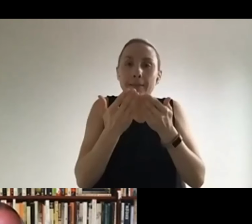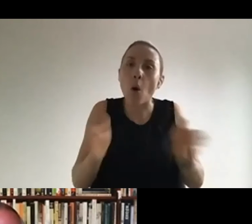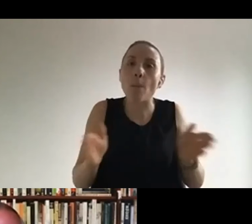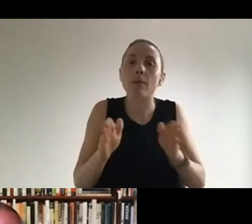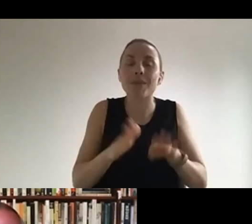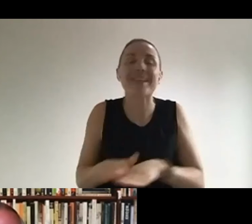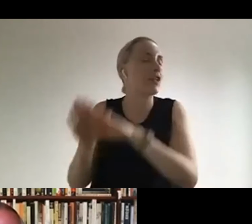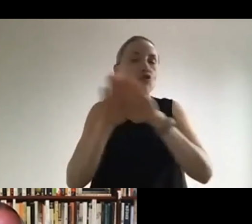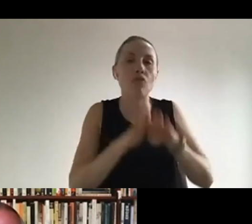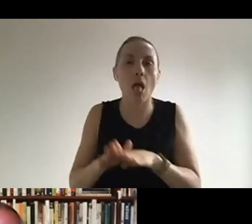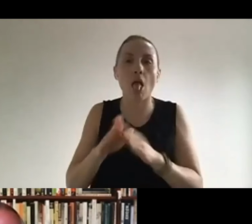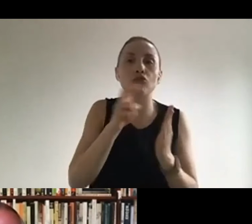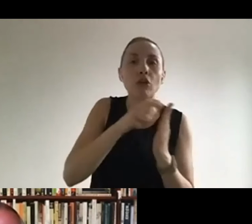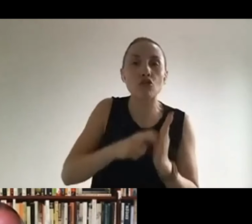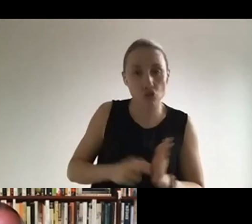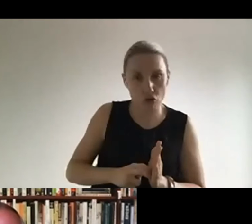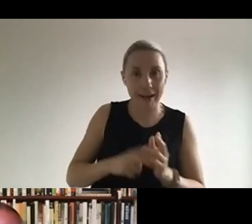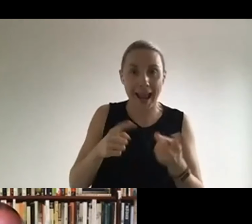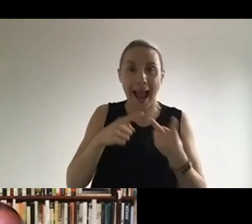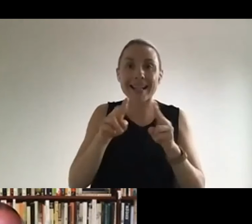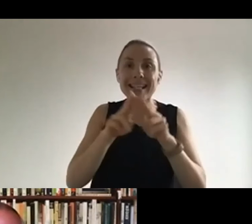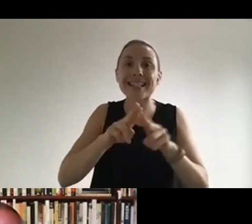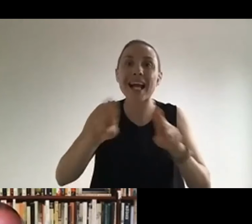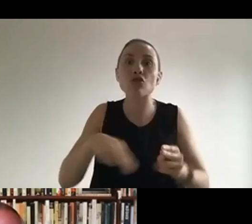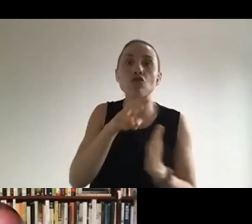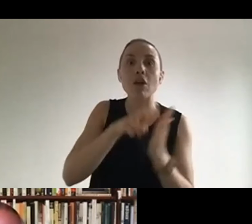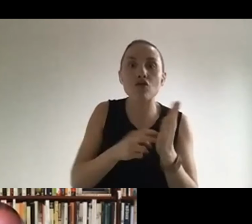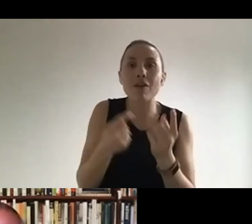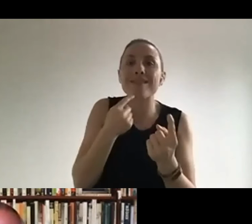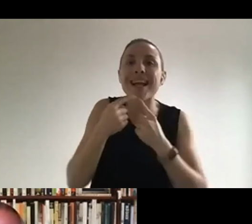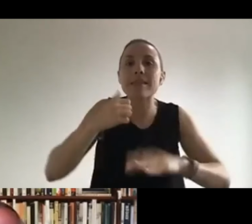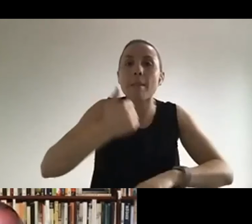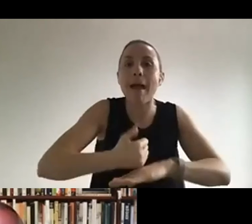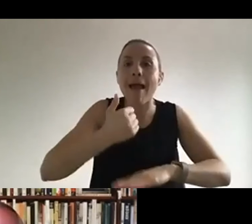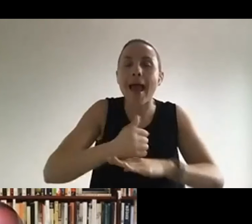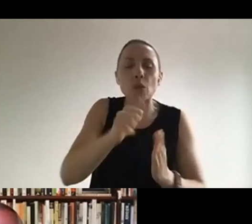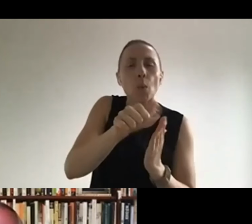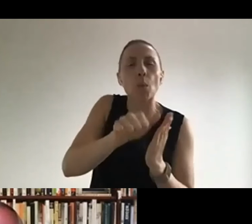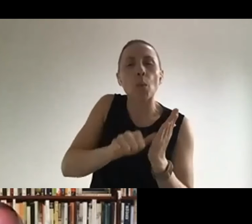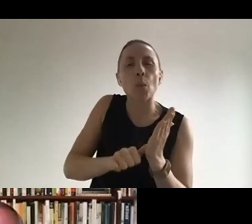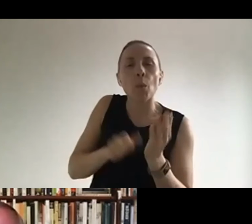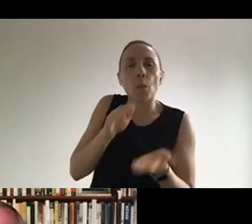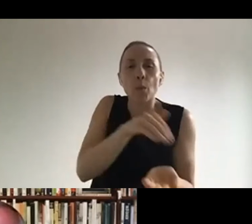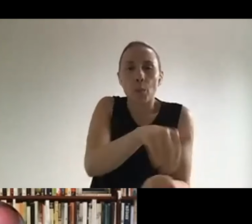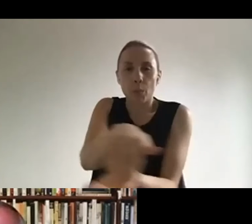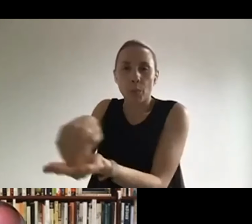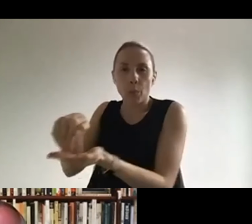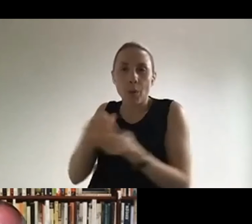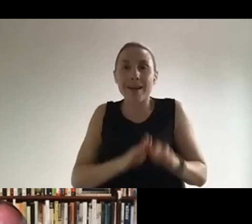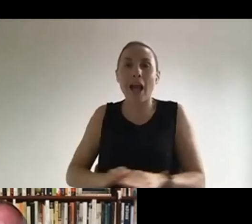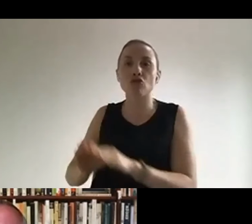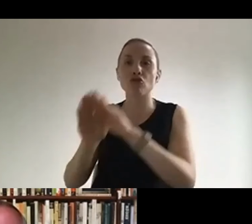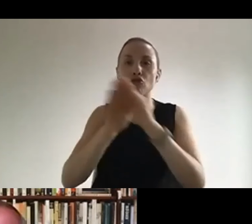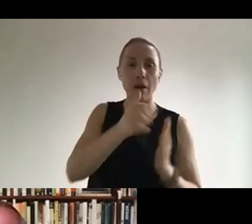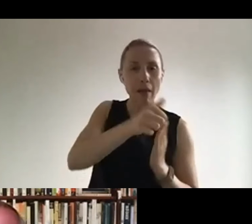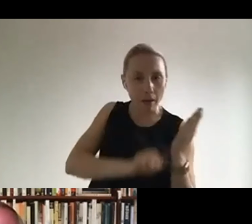comprehensive patient databases, where we collate this information on a national level and where we can learn from